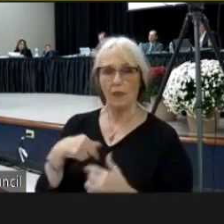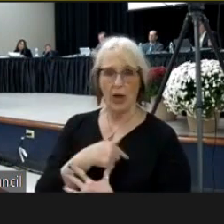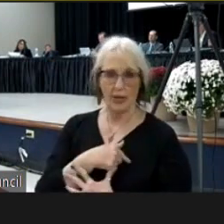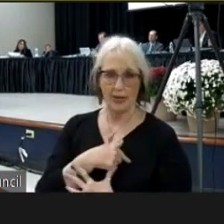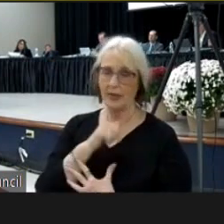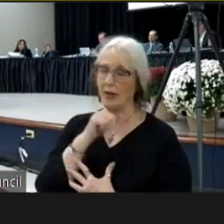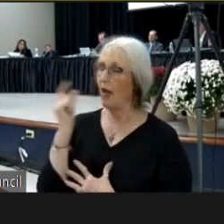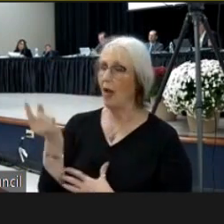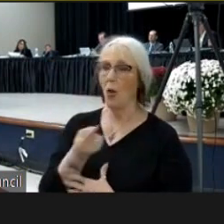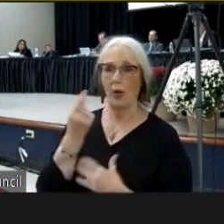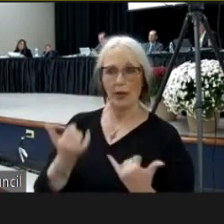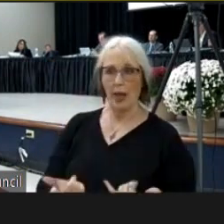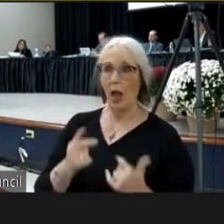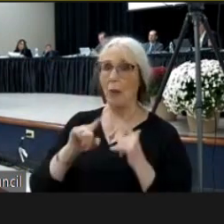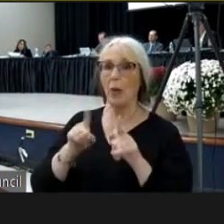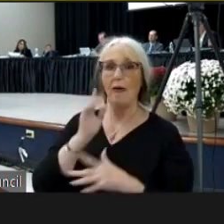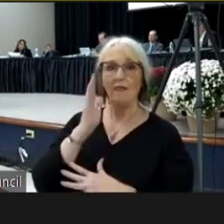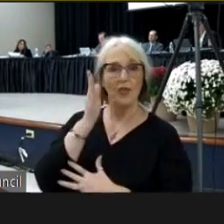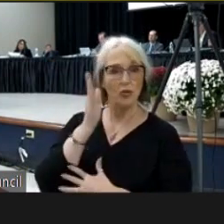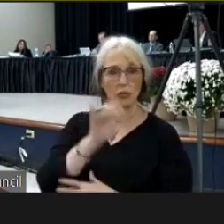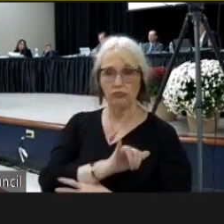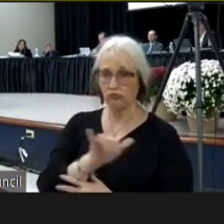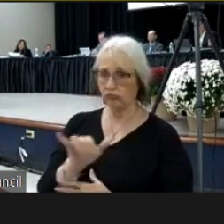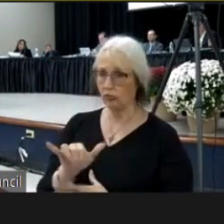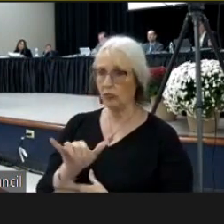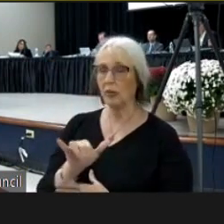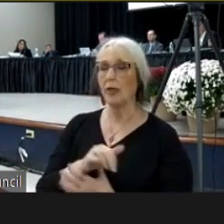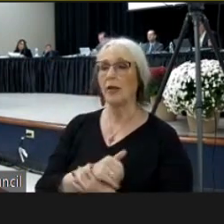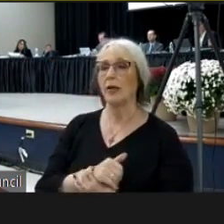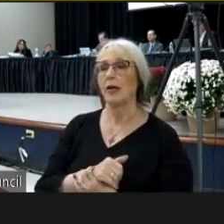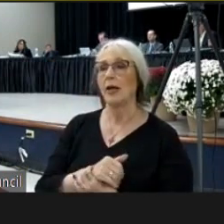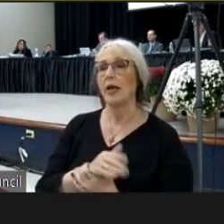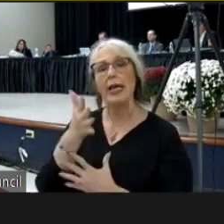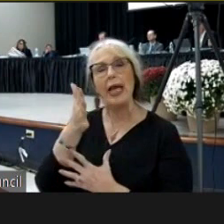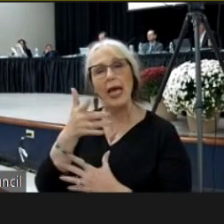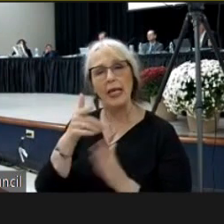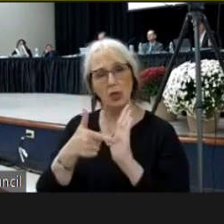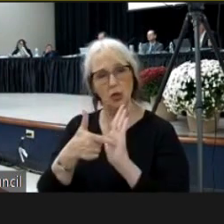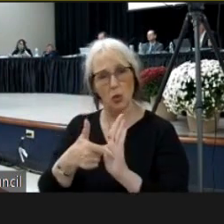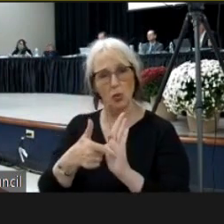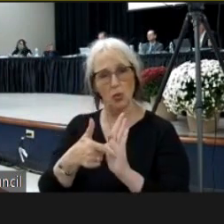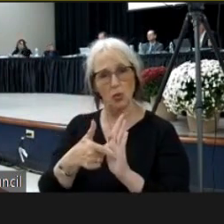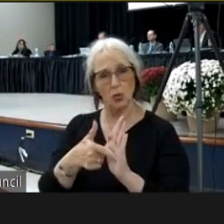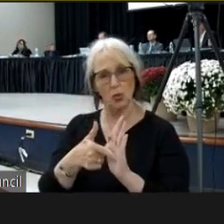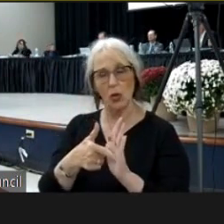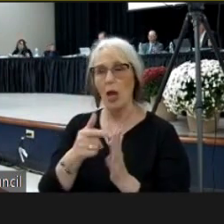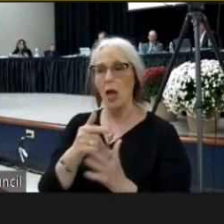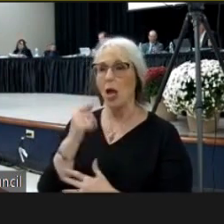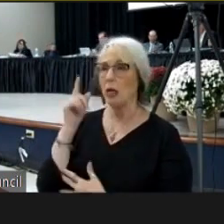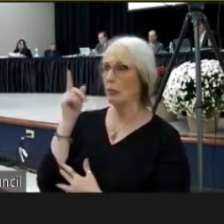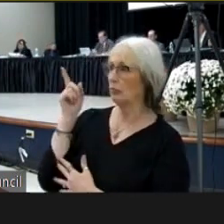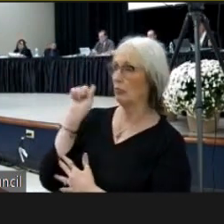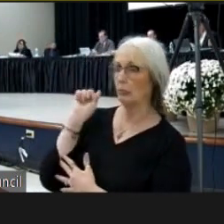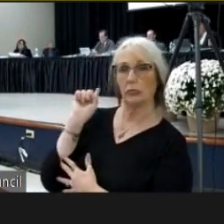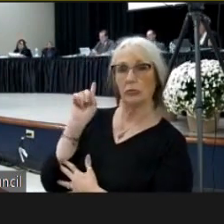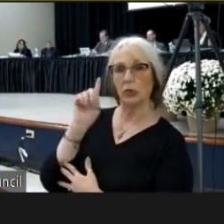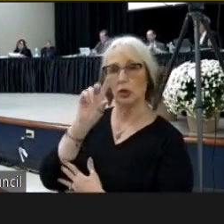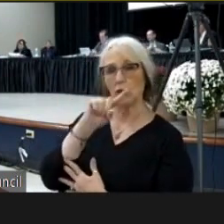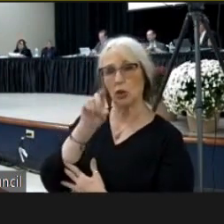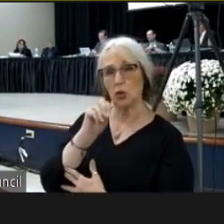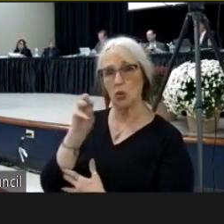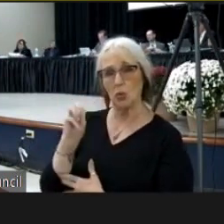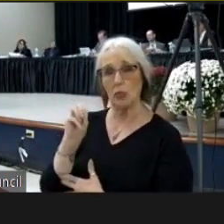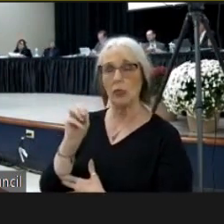at present, but into the future. So this zoom out kind of shows you that context of the surroundings, the adjacent